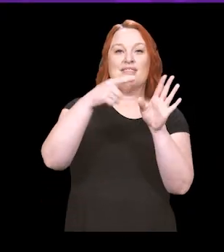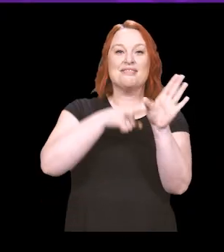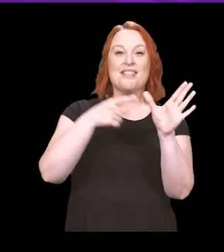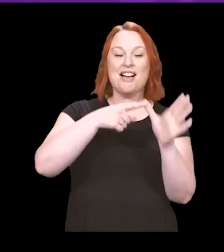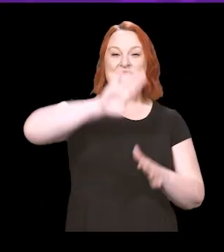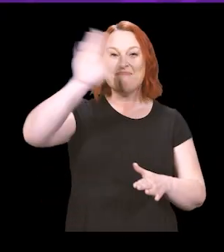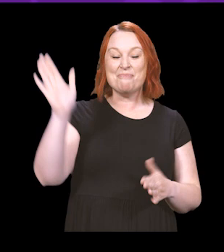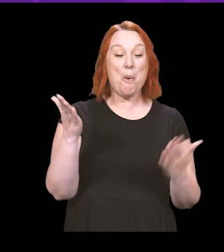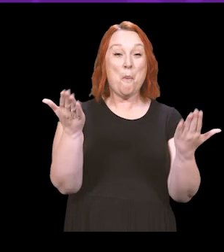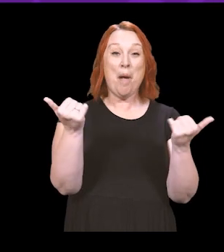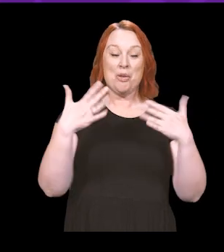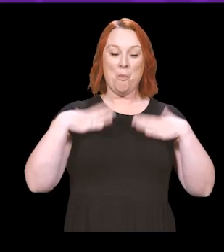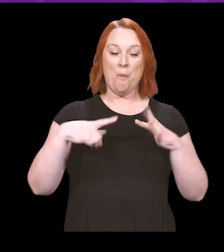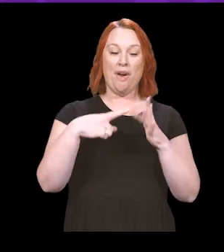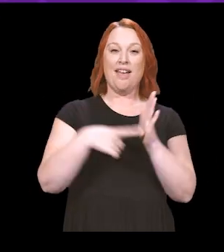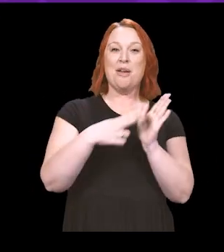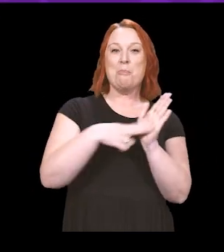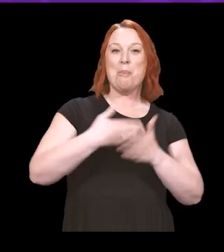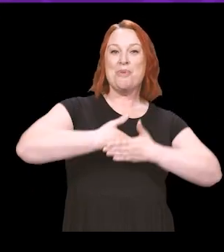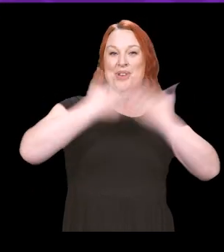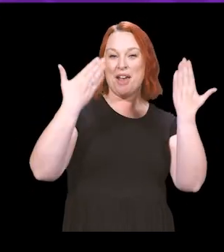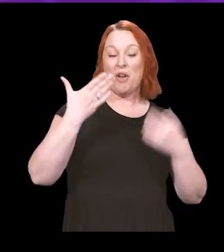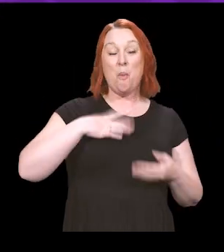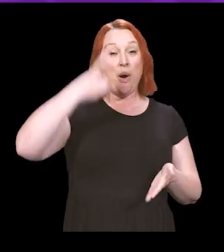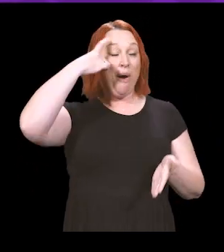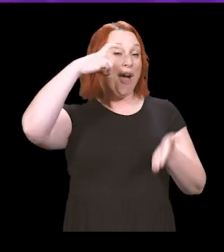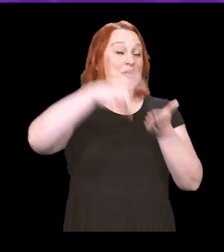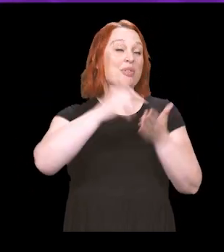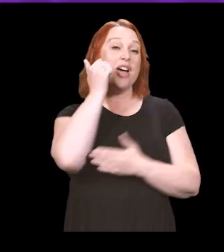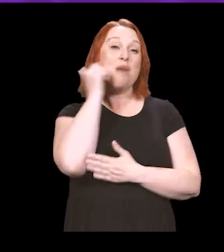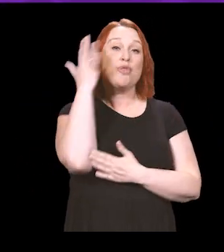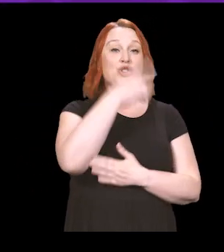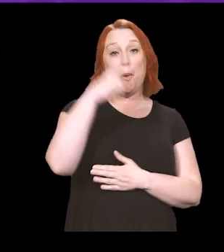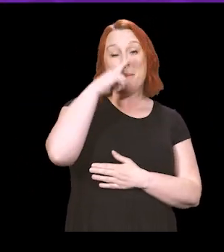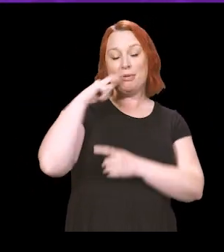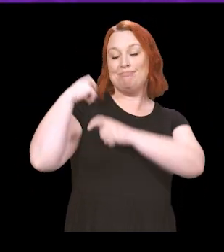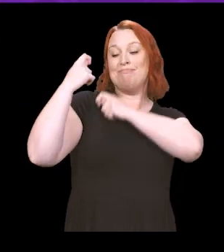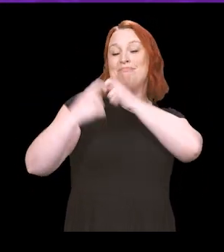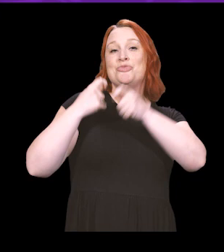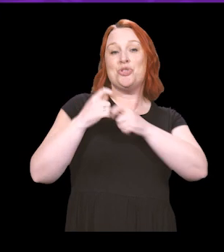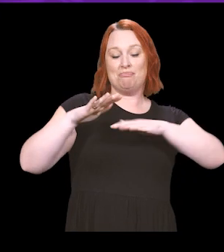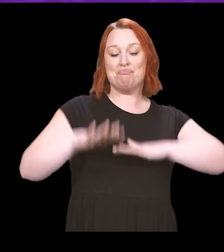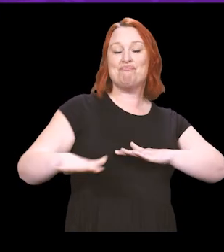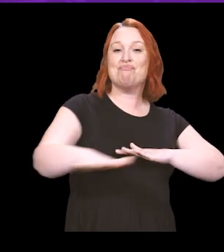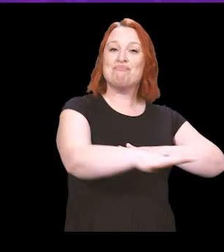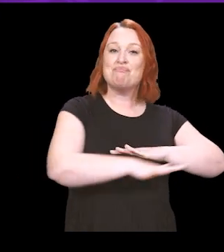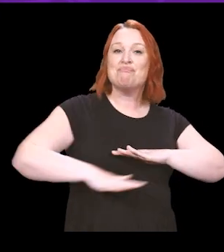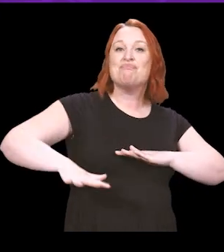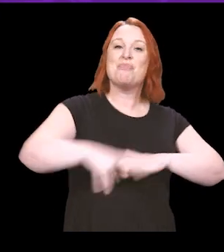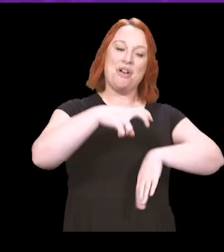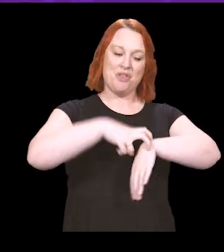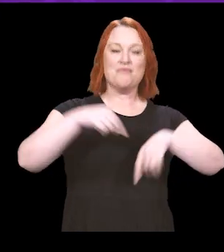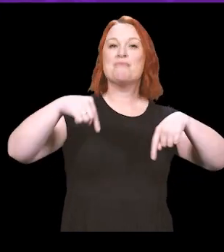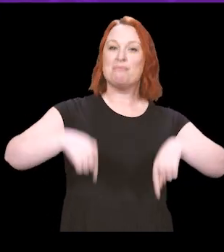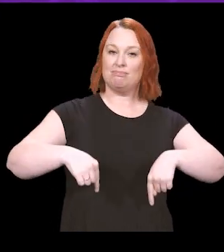Kaya, welcome to Wear It Purple Day. We would like to acknowledge the Noongar people, the traditional custodians of the lands on which our campuses